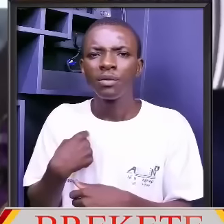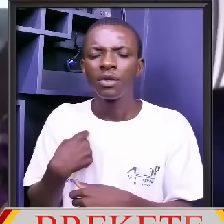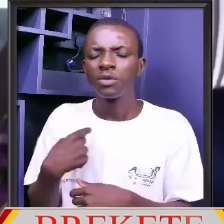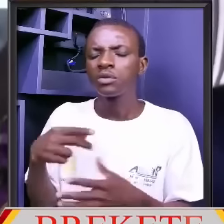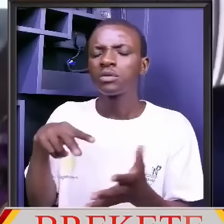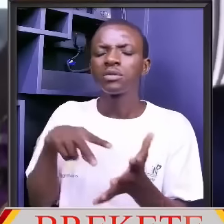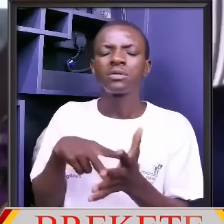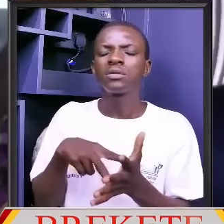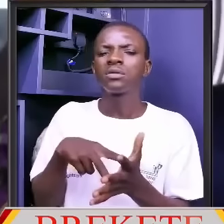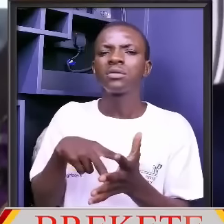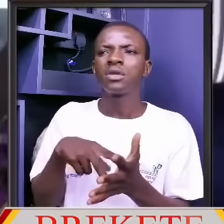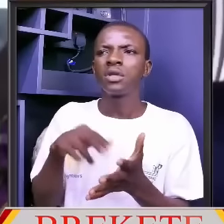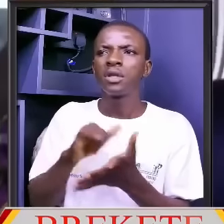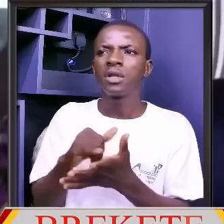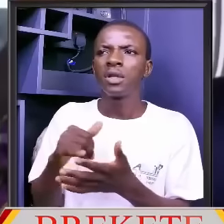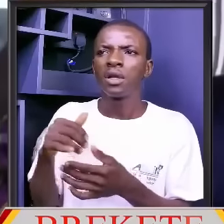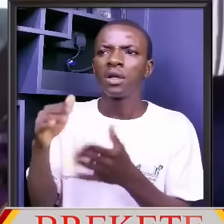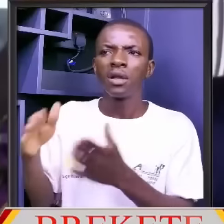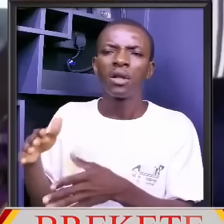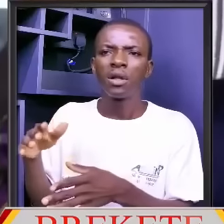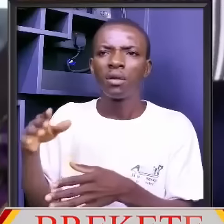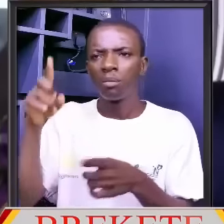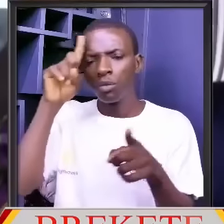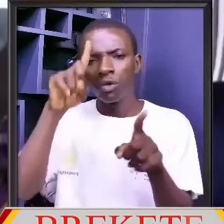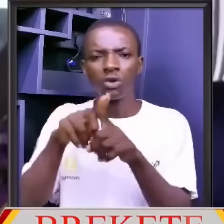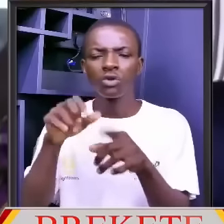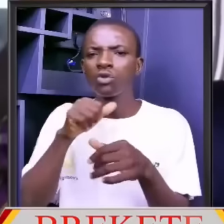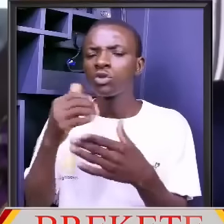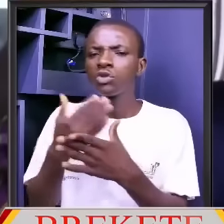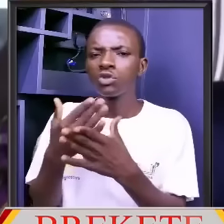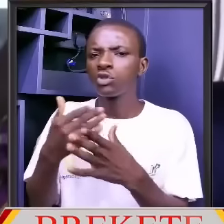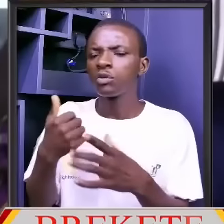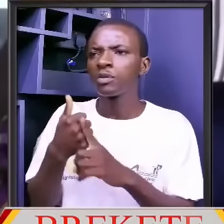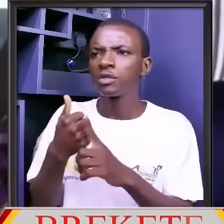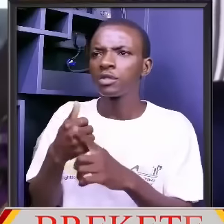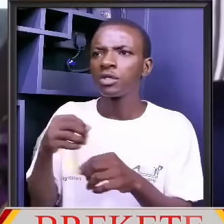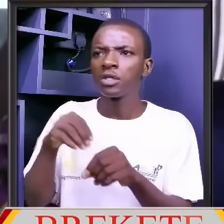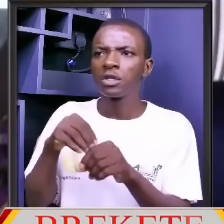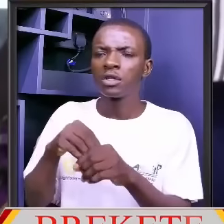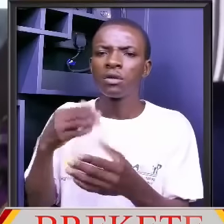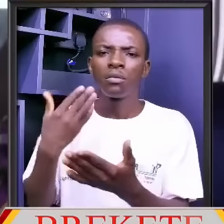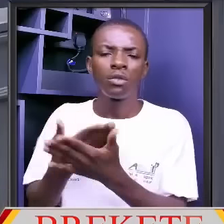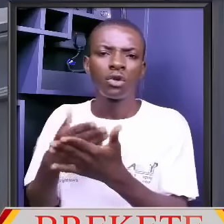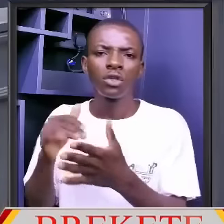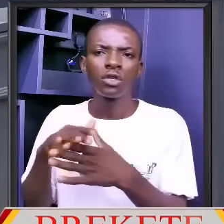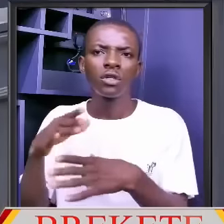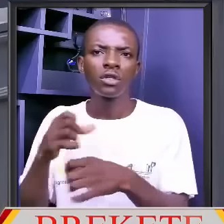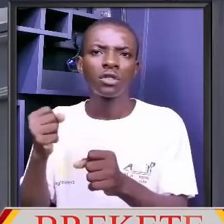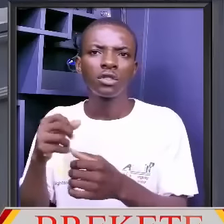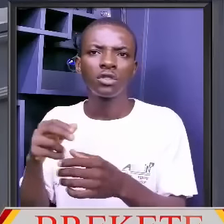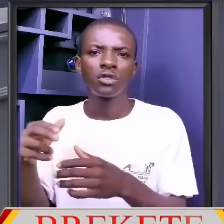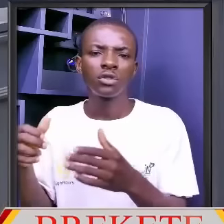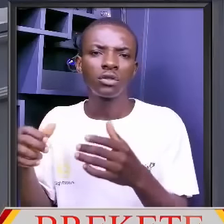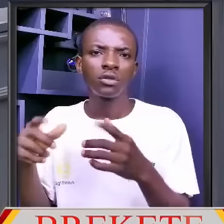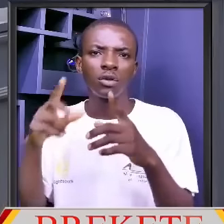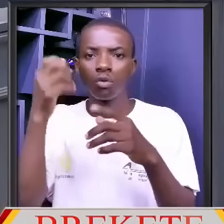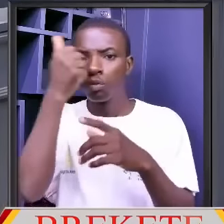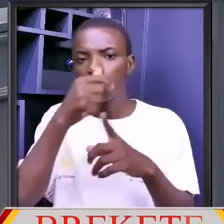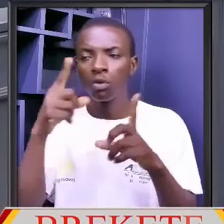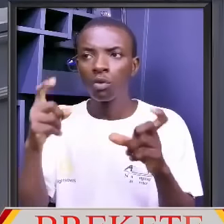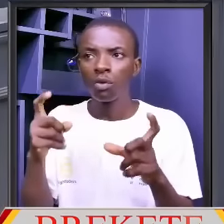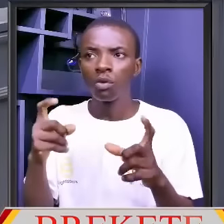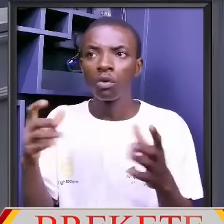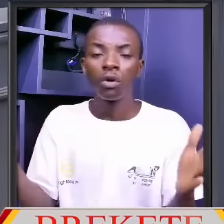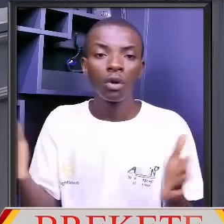stay like this. Huh? That my late brother can say, man, I not just bother myself. And this time, money when I want to do my senior WAEC, I